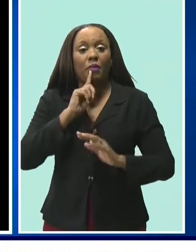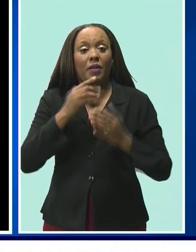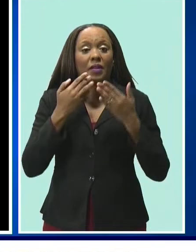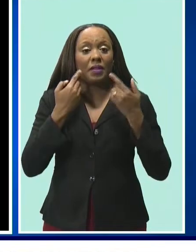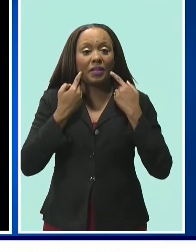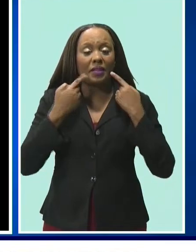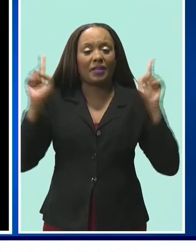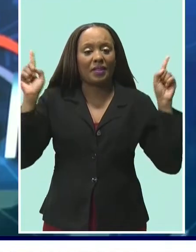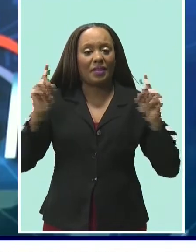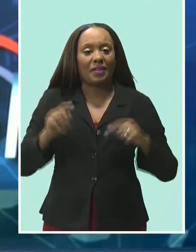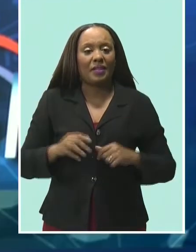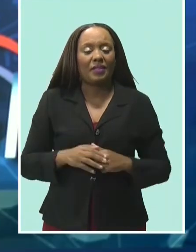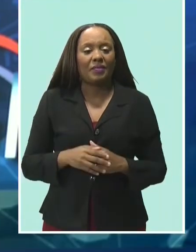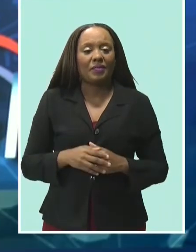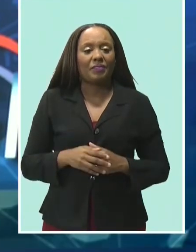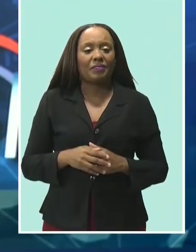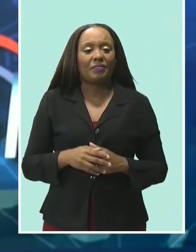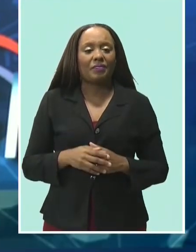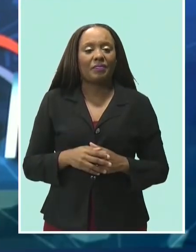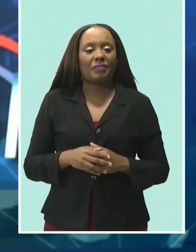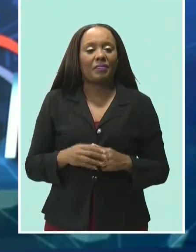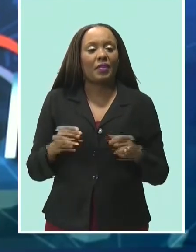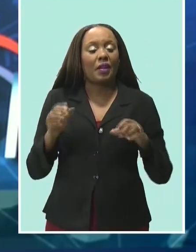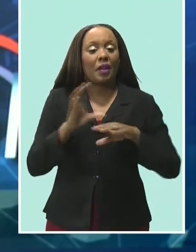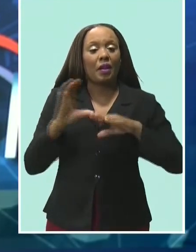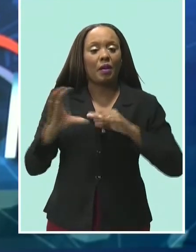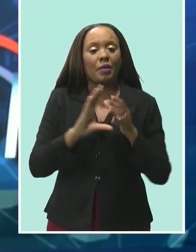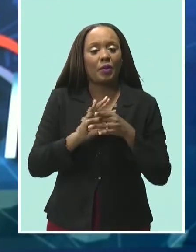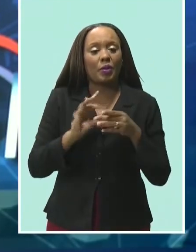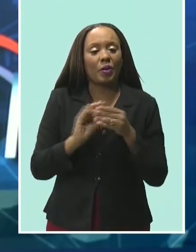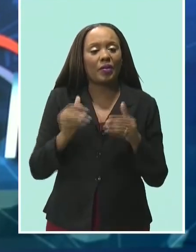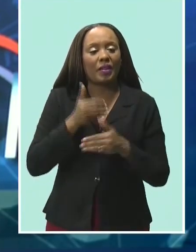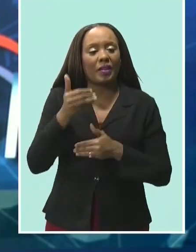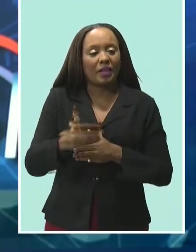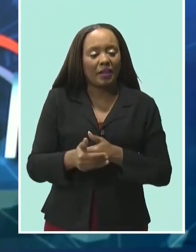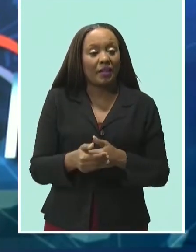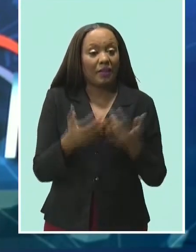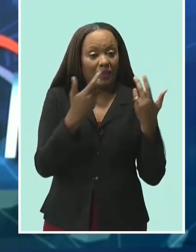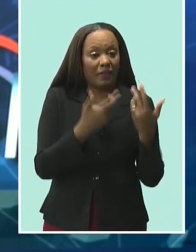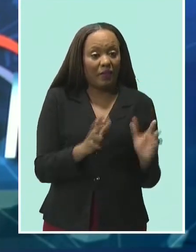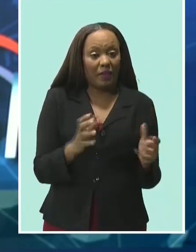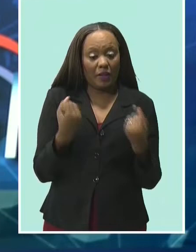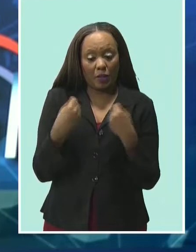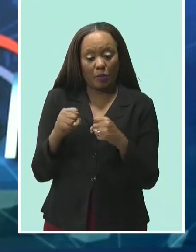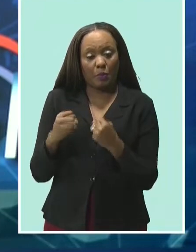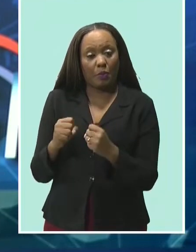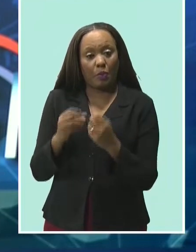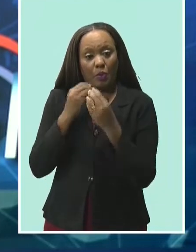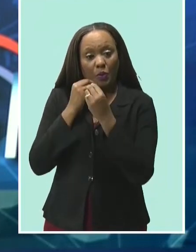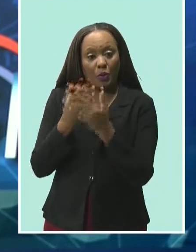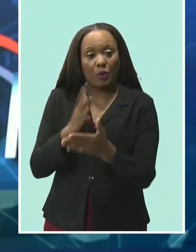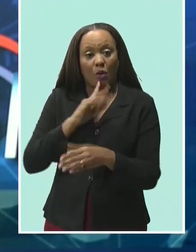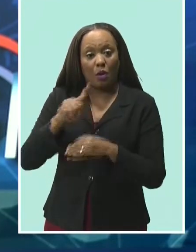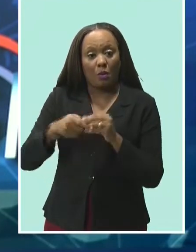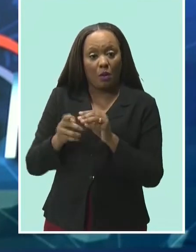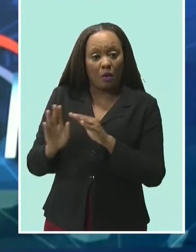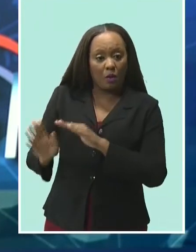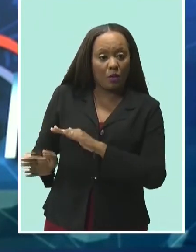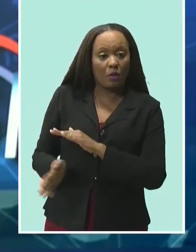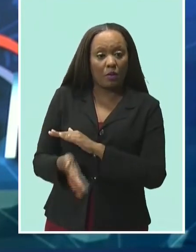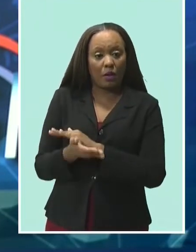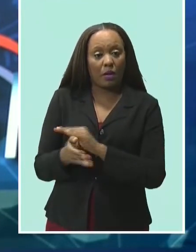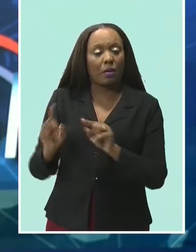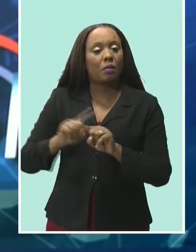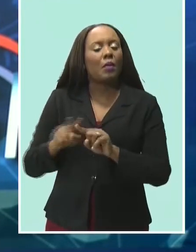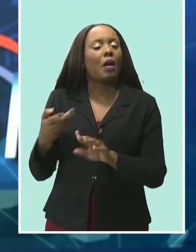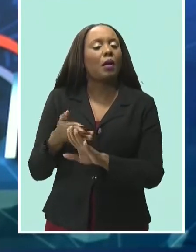success. Still to come, a look at some of the stories making headlines across our region. Then a bit later in sports, cricket action, the Pride versus